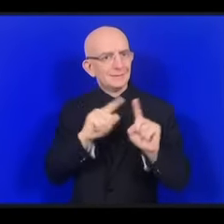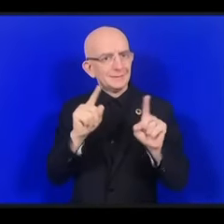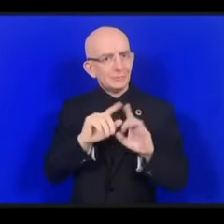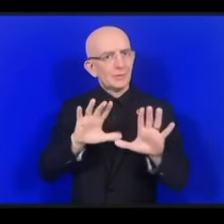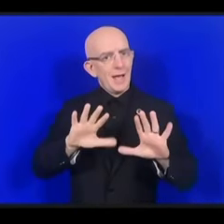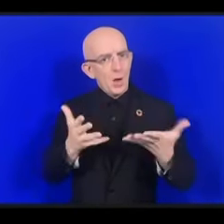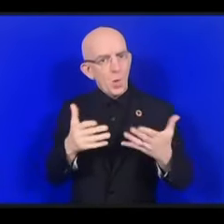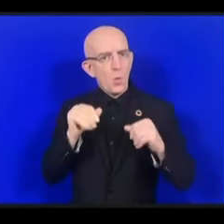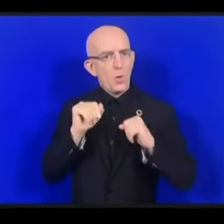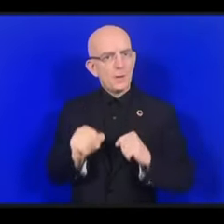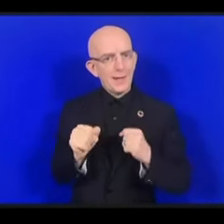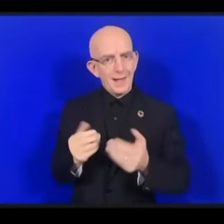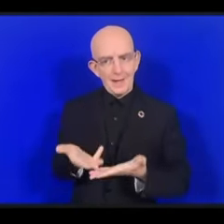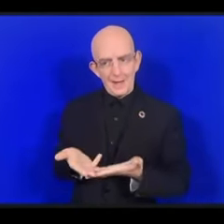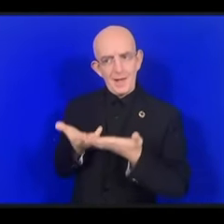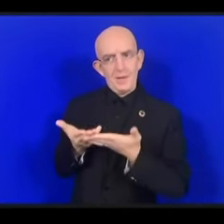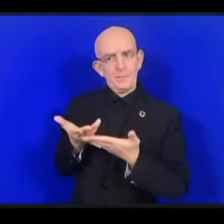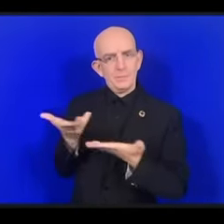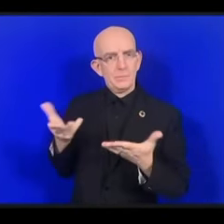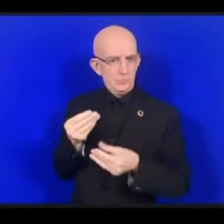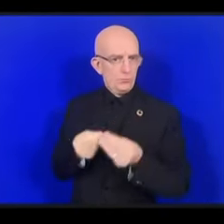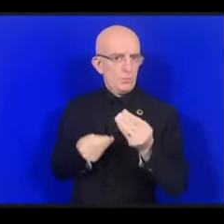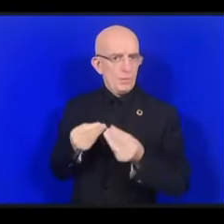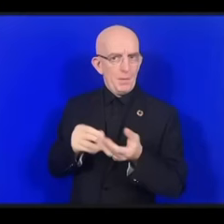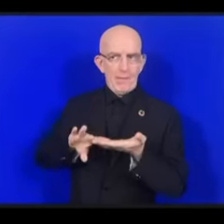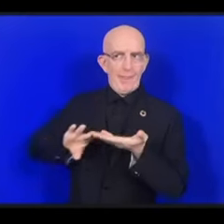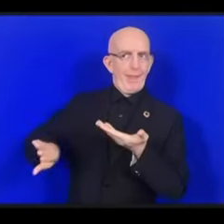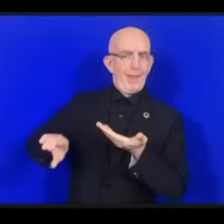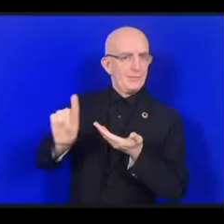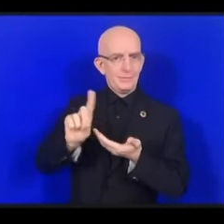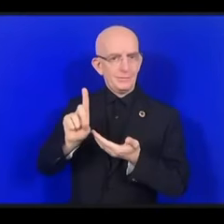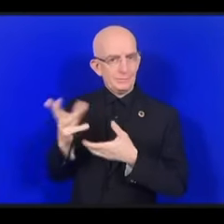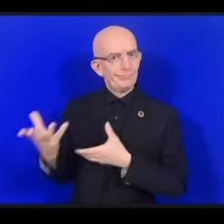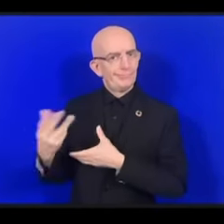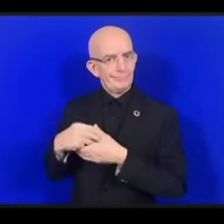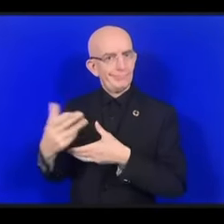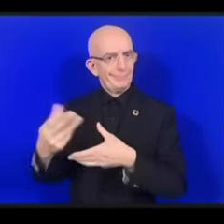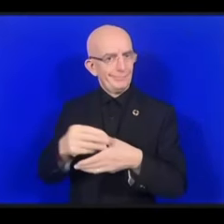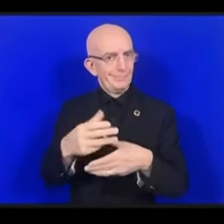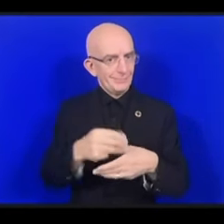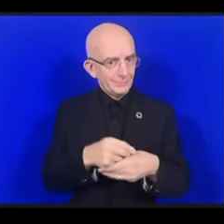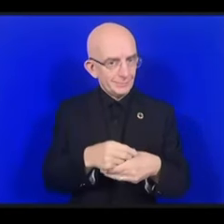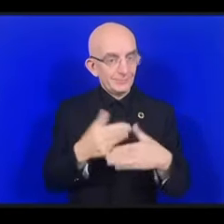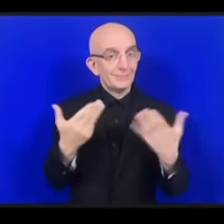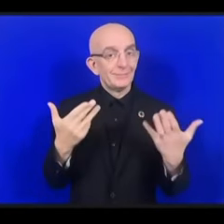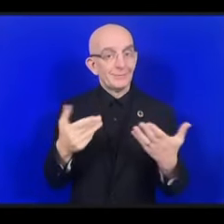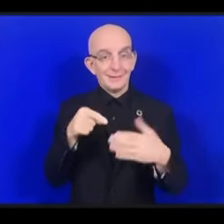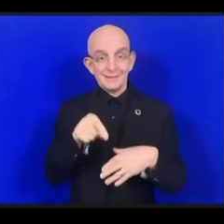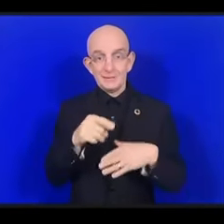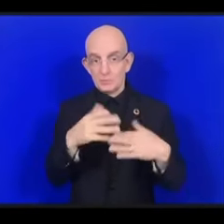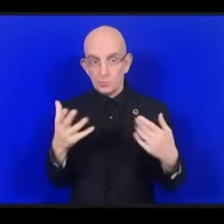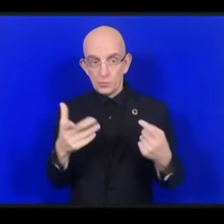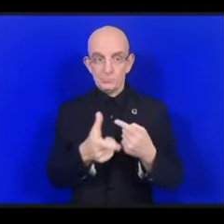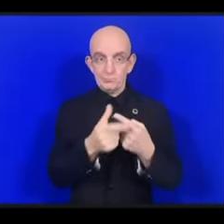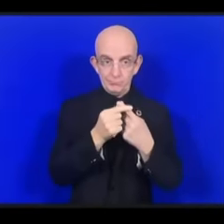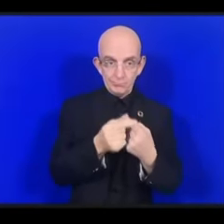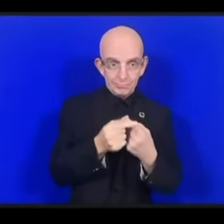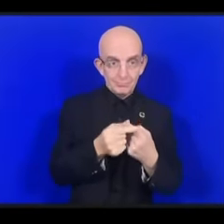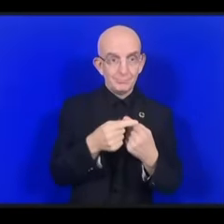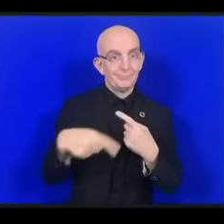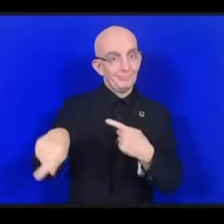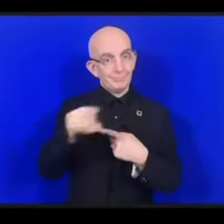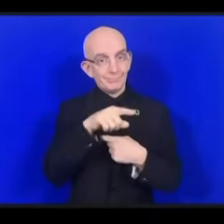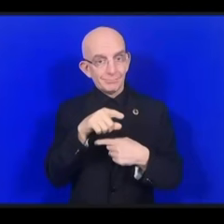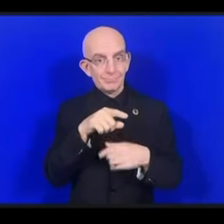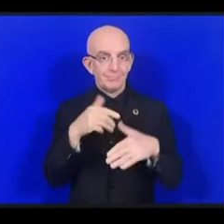social inequalities. As youth, we are keepers of yesterday's